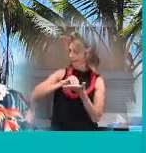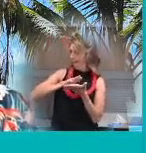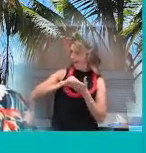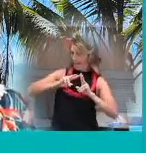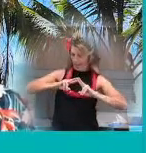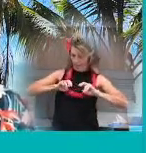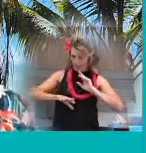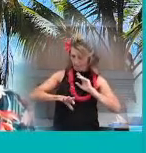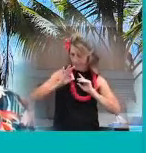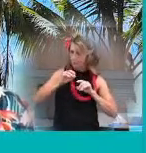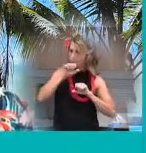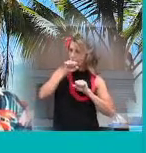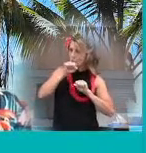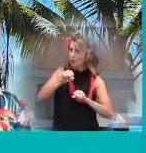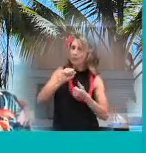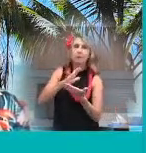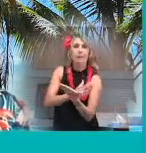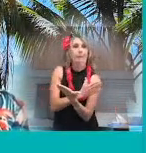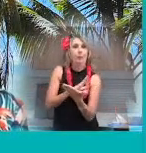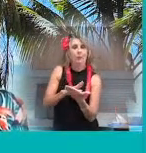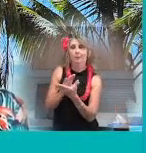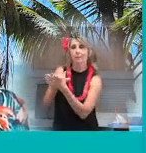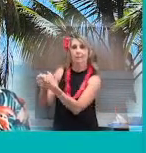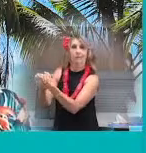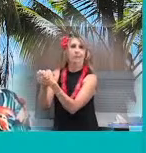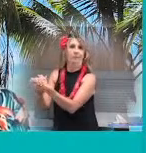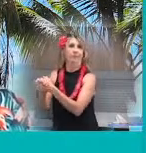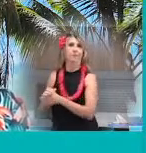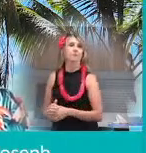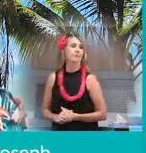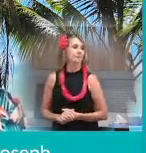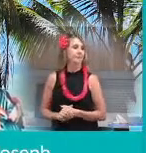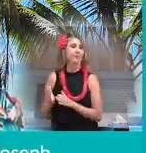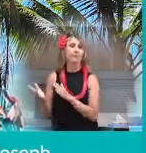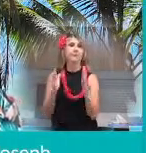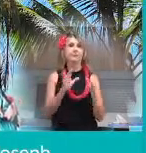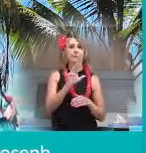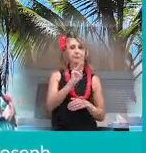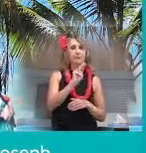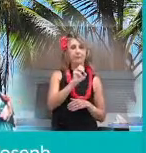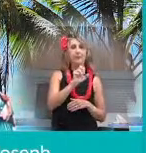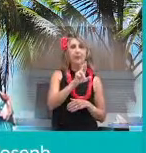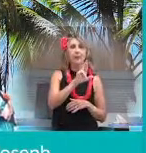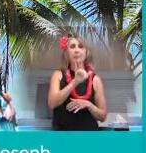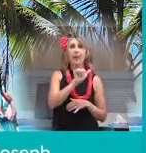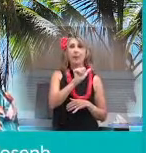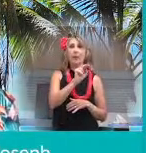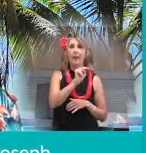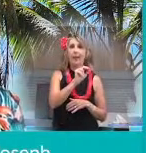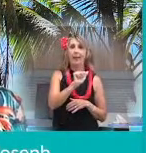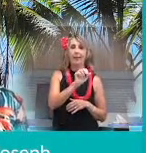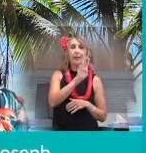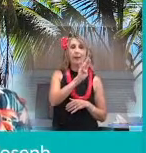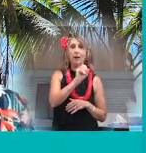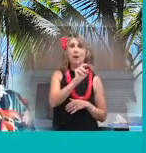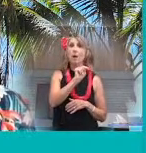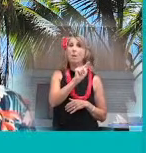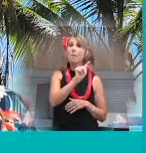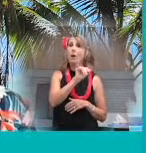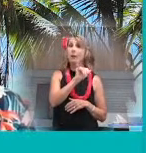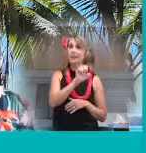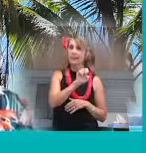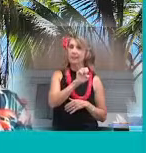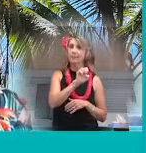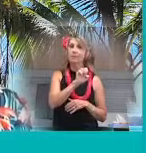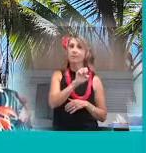themselves. Congratulations. Now, Marian Abate, FDK teacher, St. Joseph